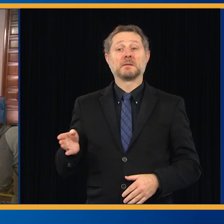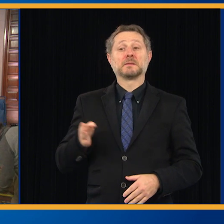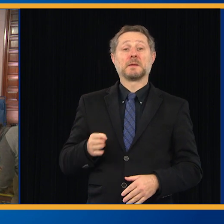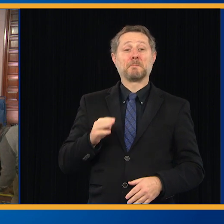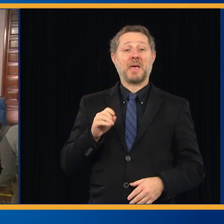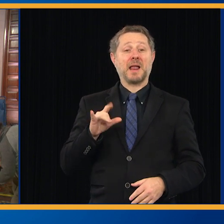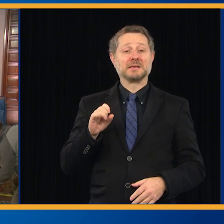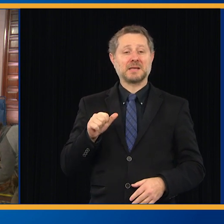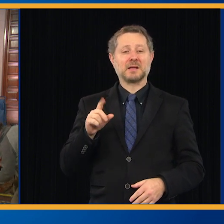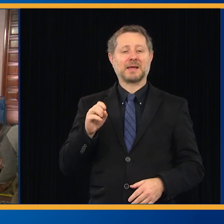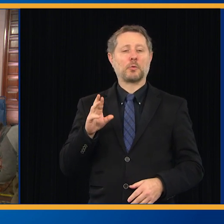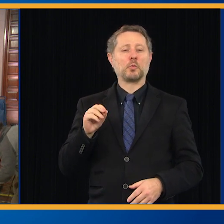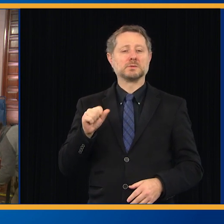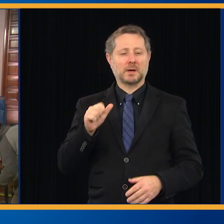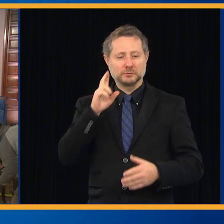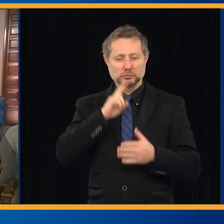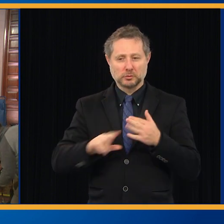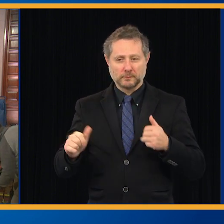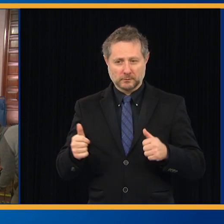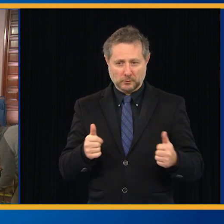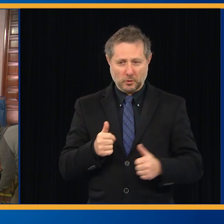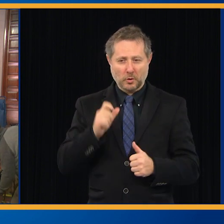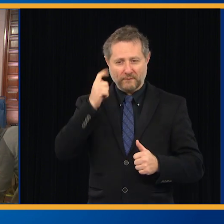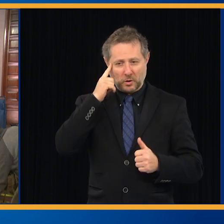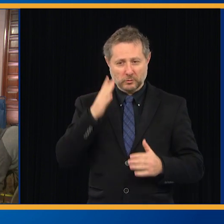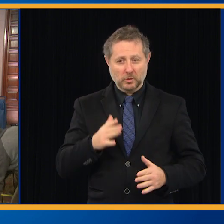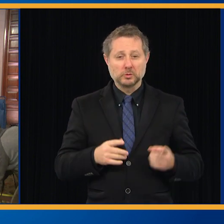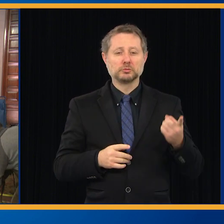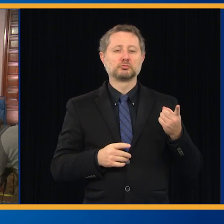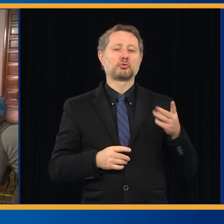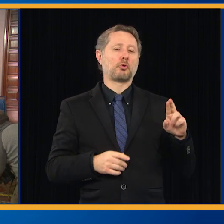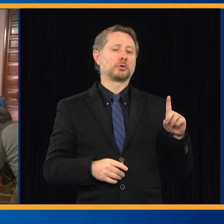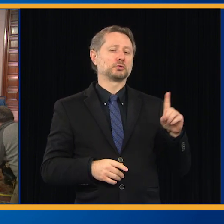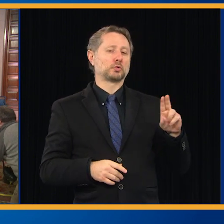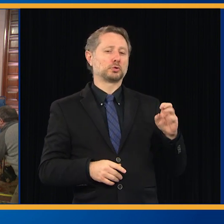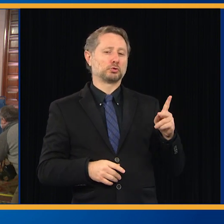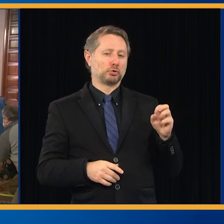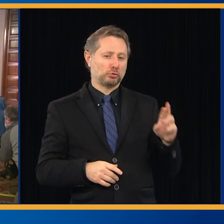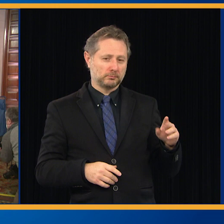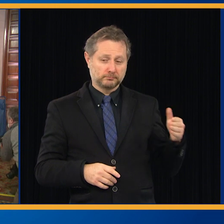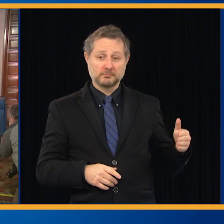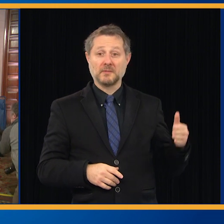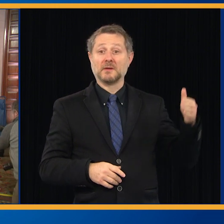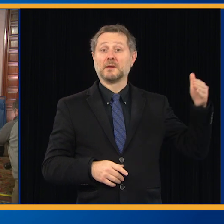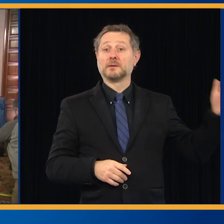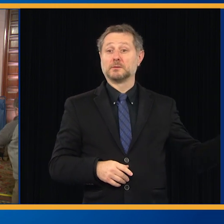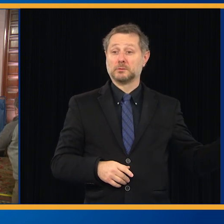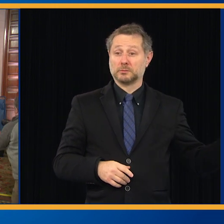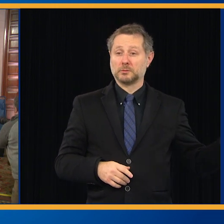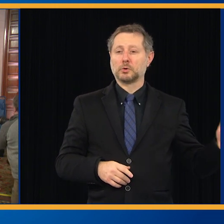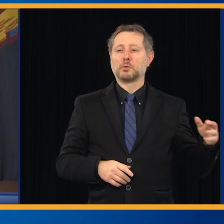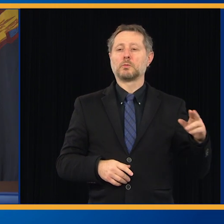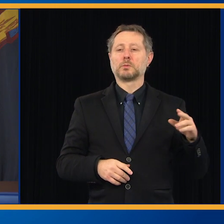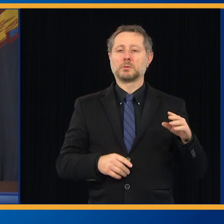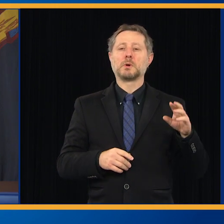to the Governor. To her left, Dr. Howard Zucker. To his left, Robert Mejica, Budget